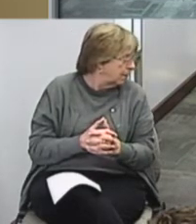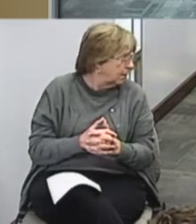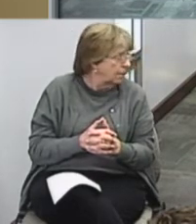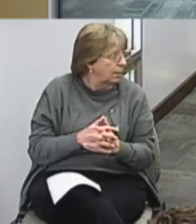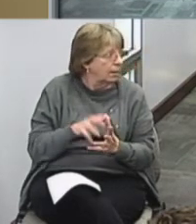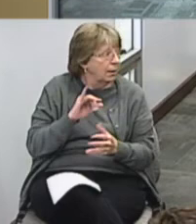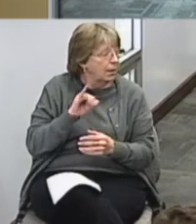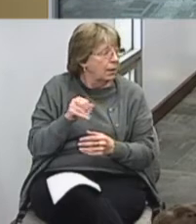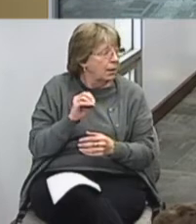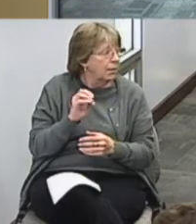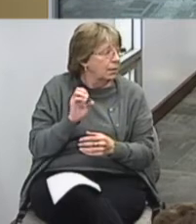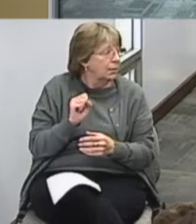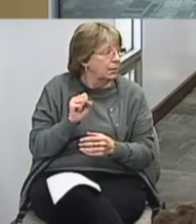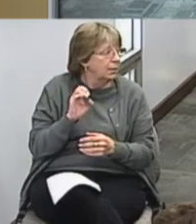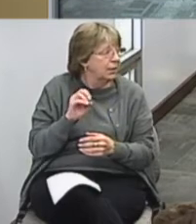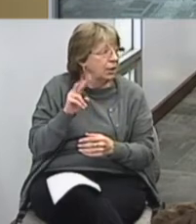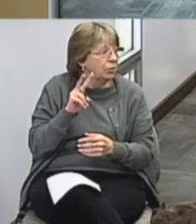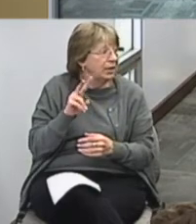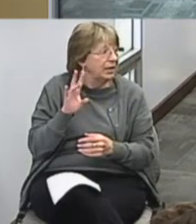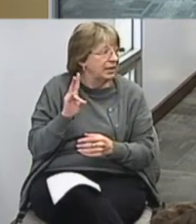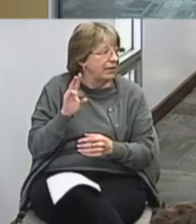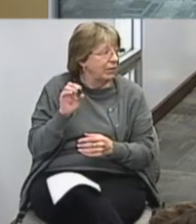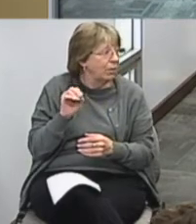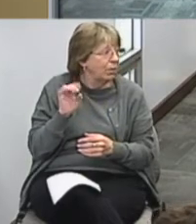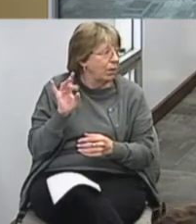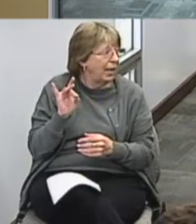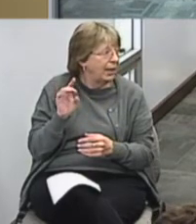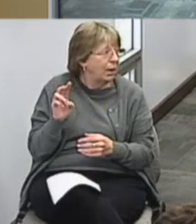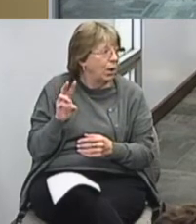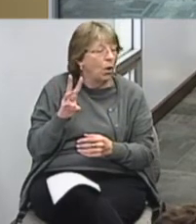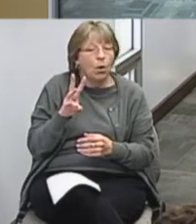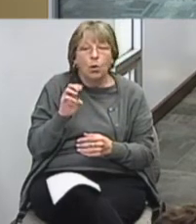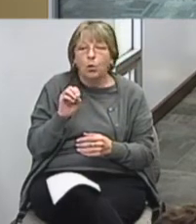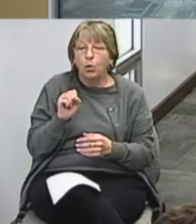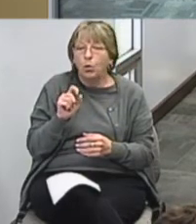Jesse Juma, 2708 Westminster Drive.